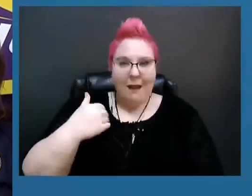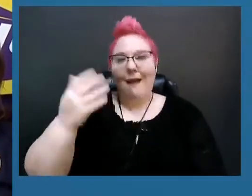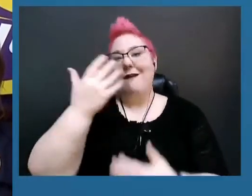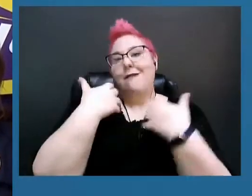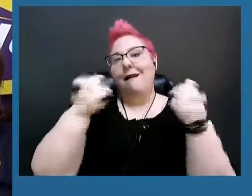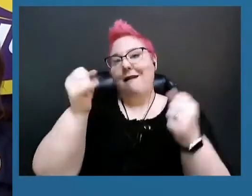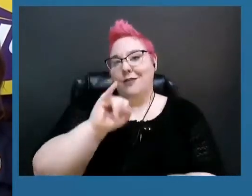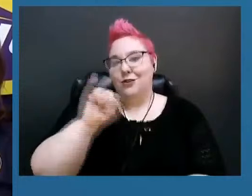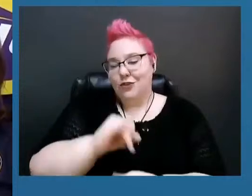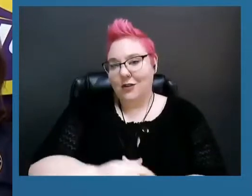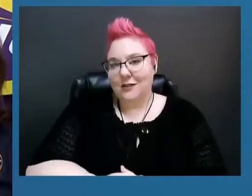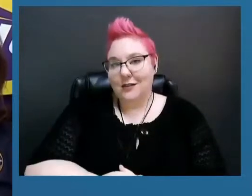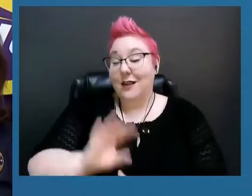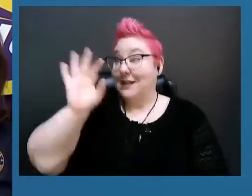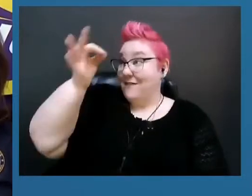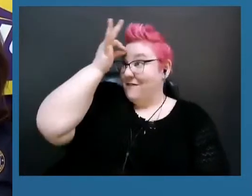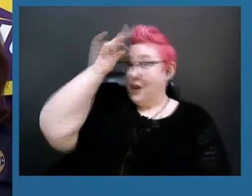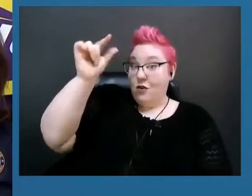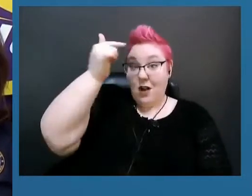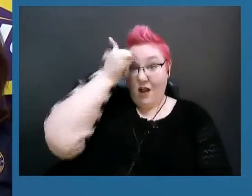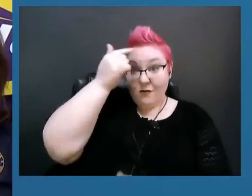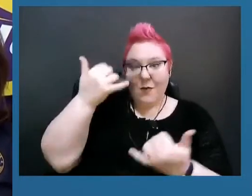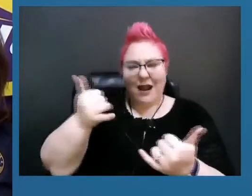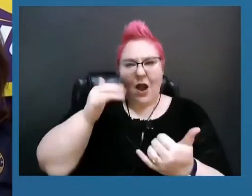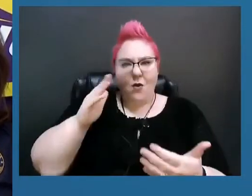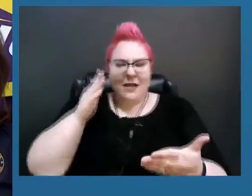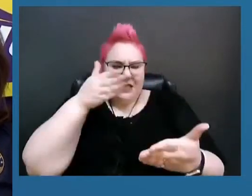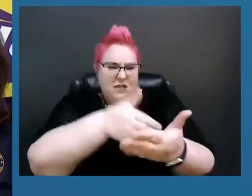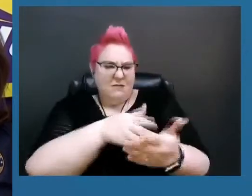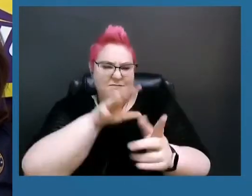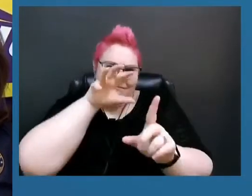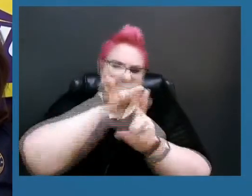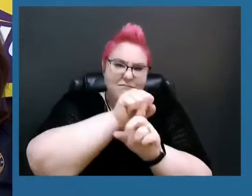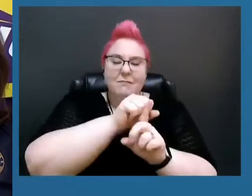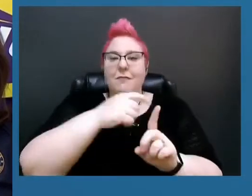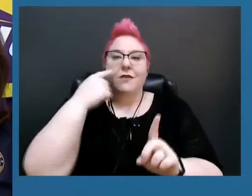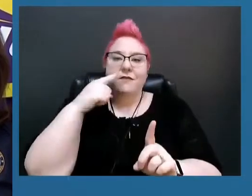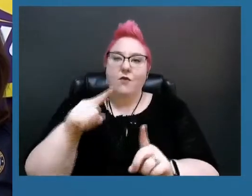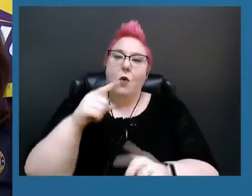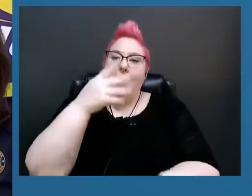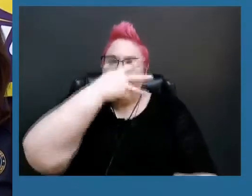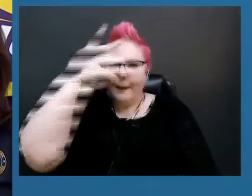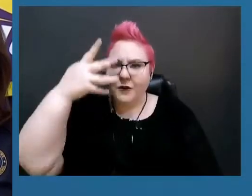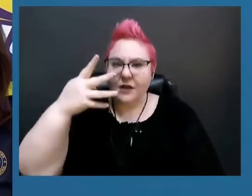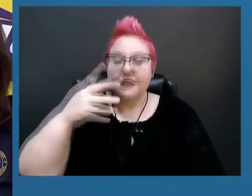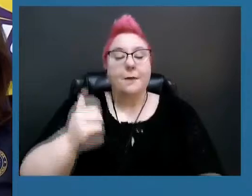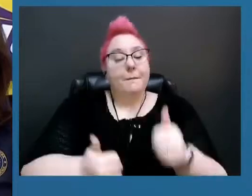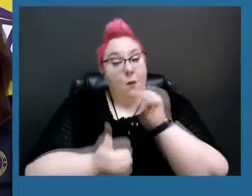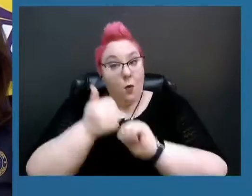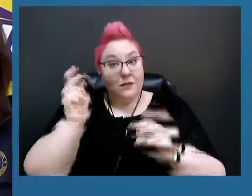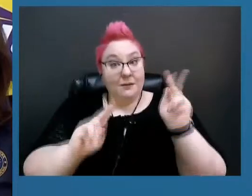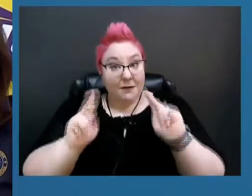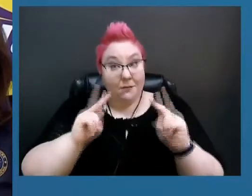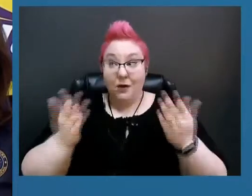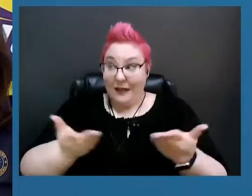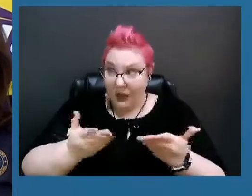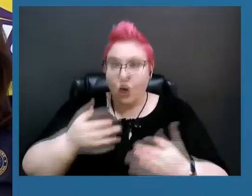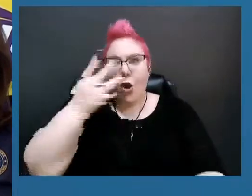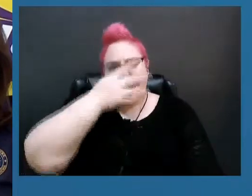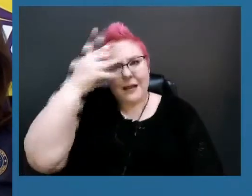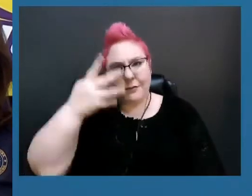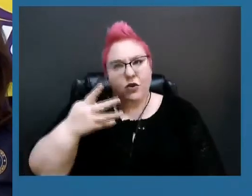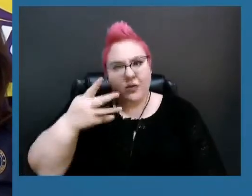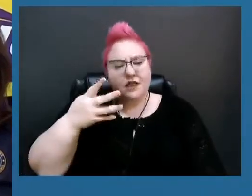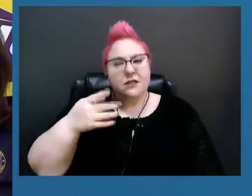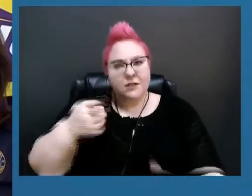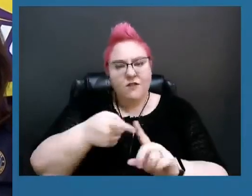the federal government is attacking the role of immigrants, a majority of the people who make this airport work are immigrants from other countries. So